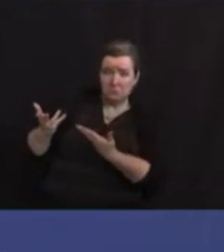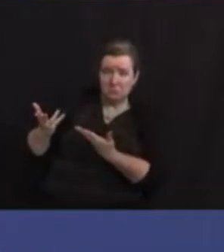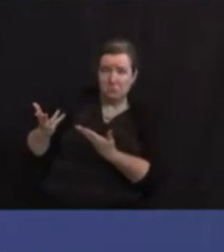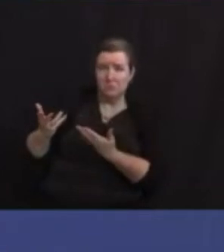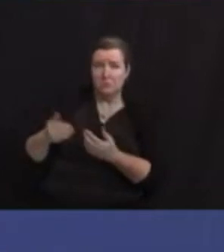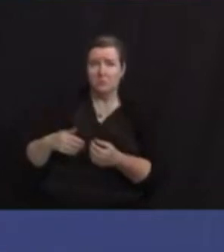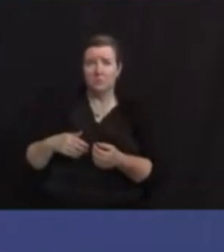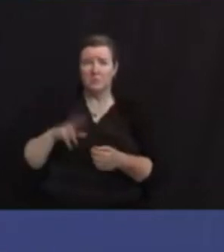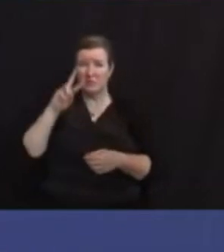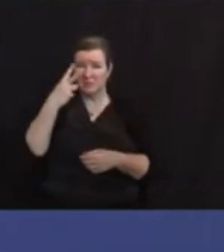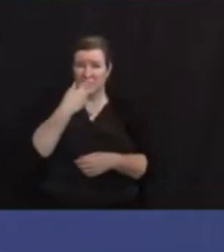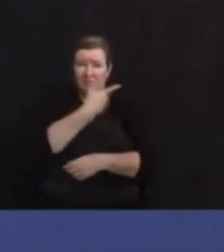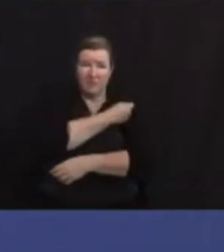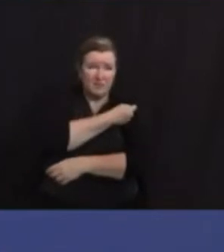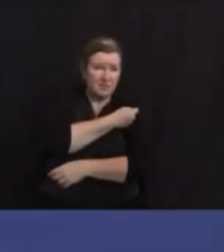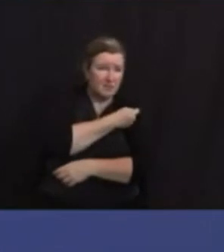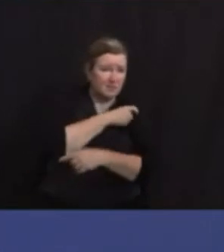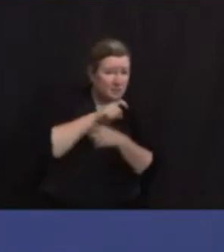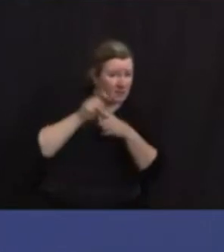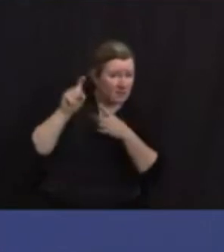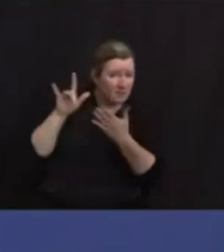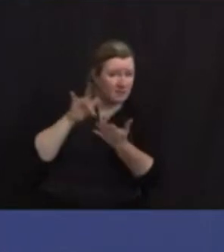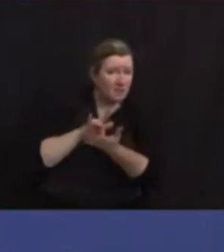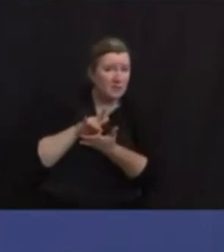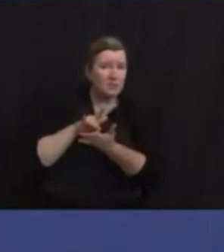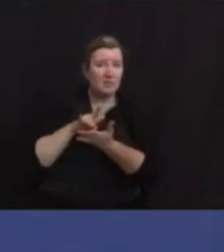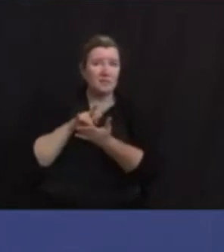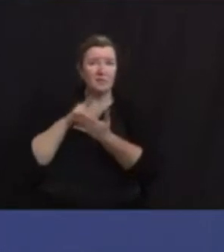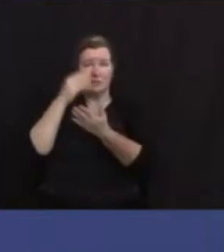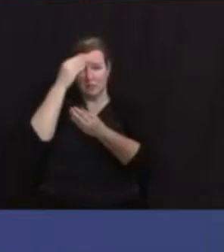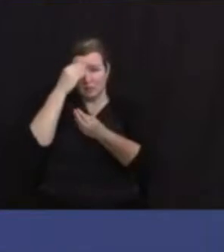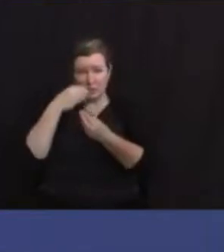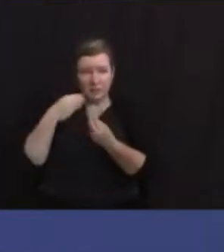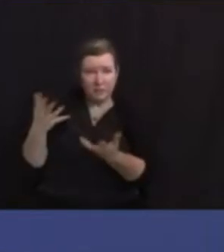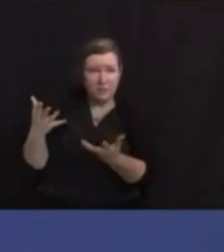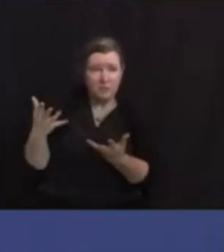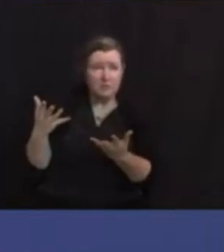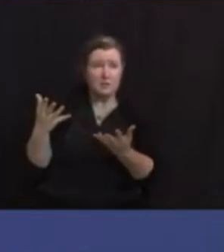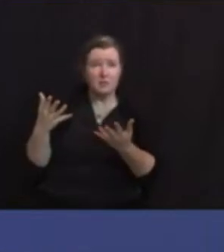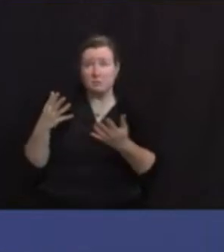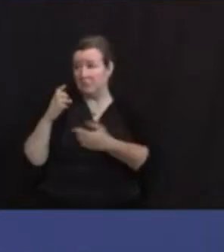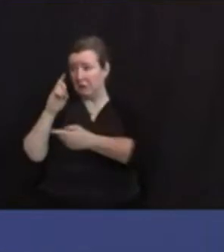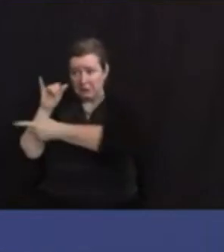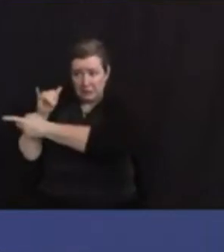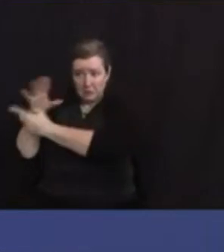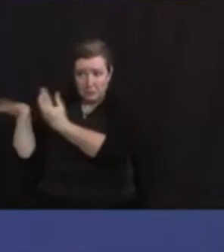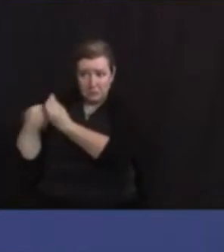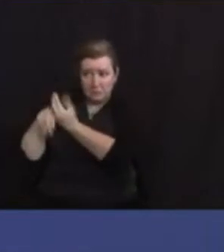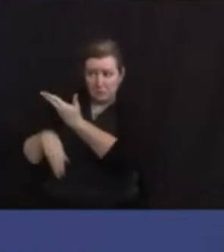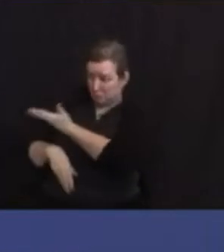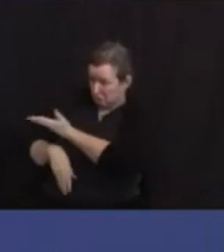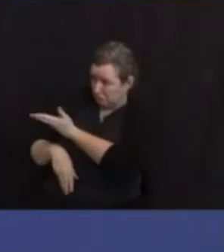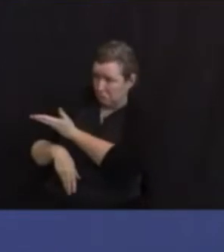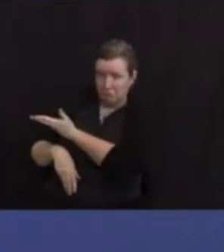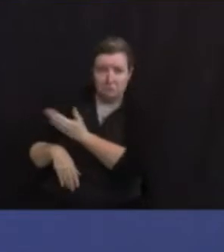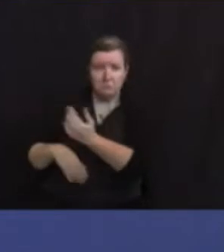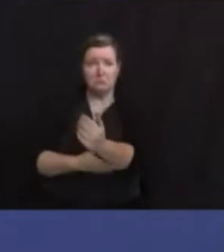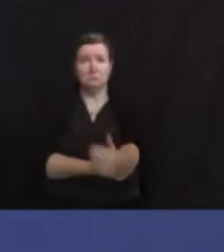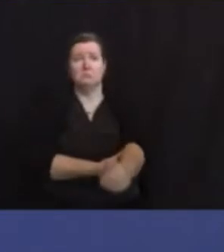second shot, call center, notifications, and Eddie, any other, I think you've already hit it, but anything else you want to say on